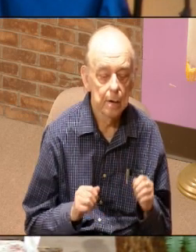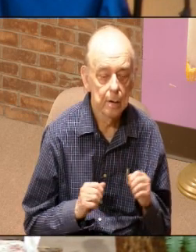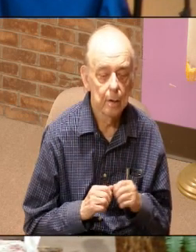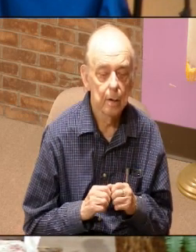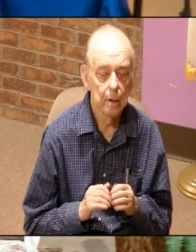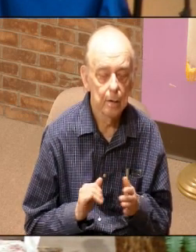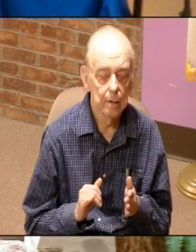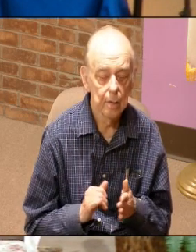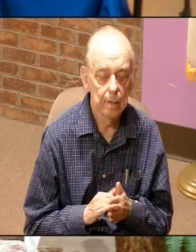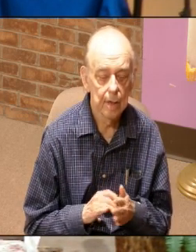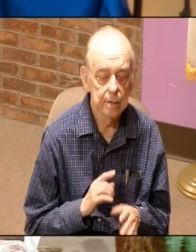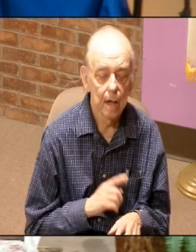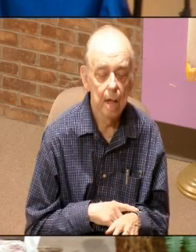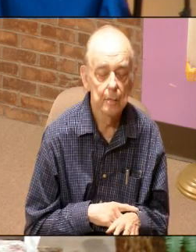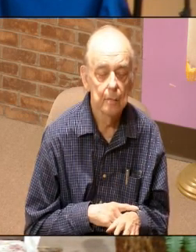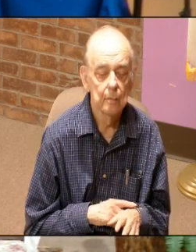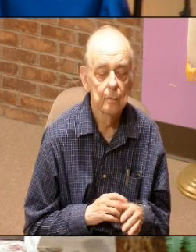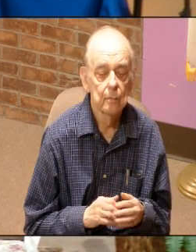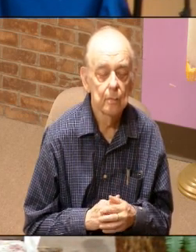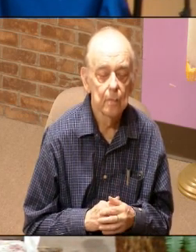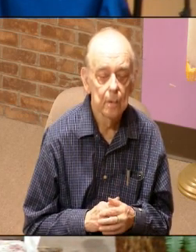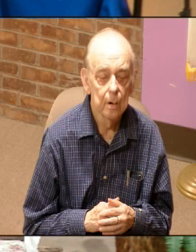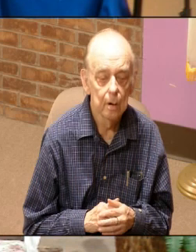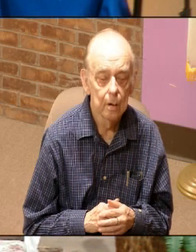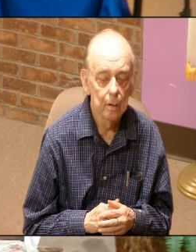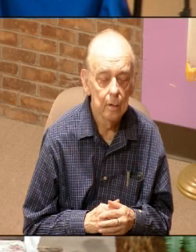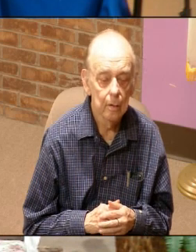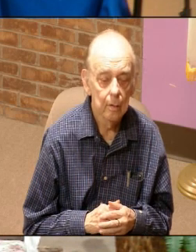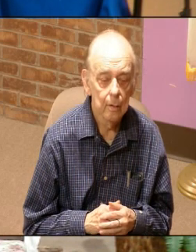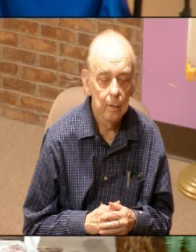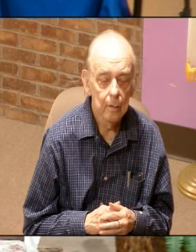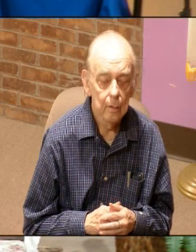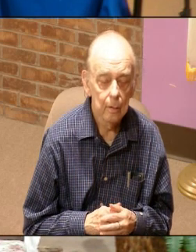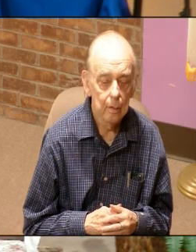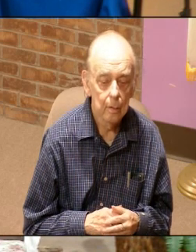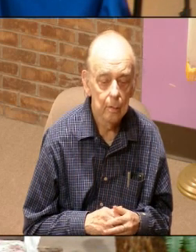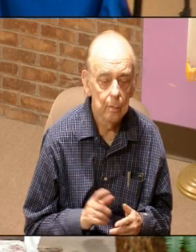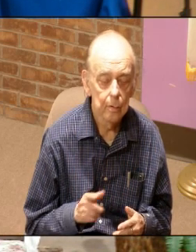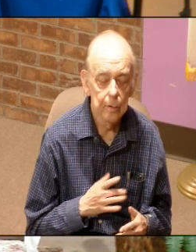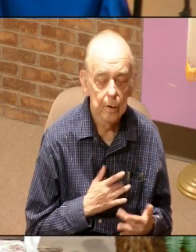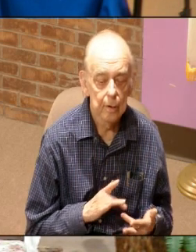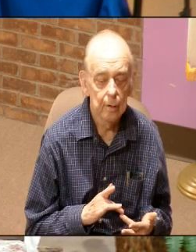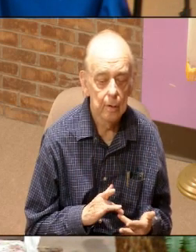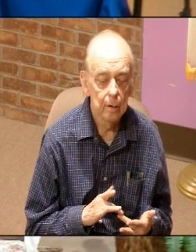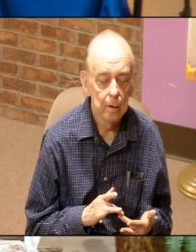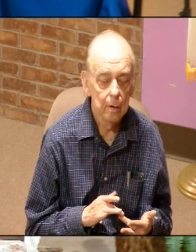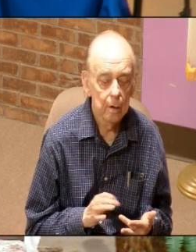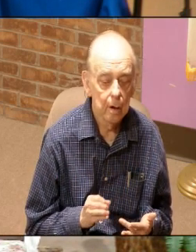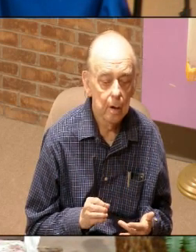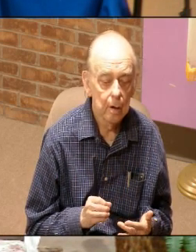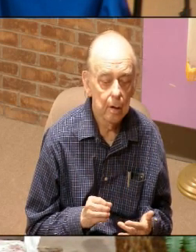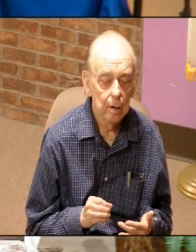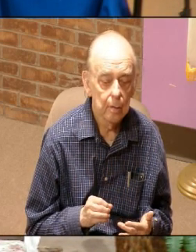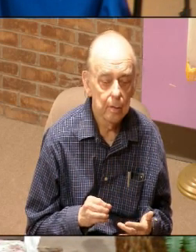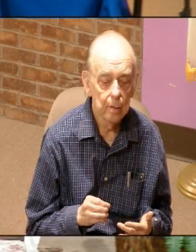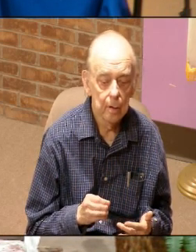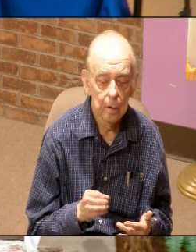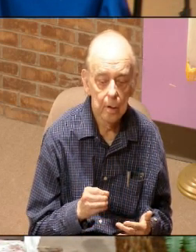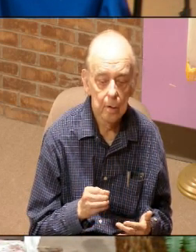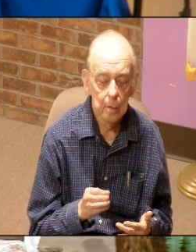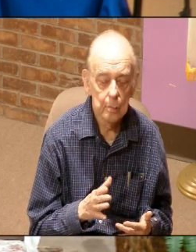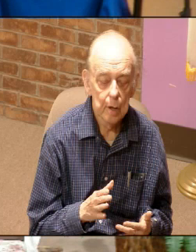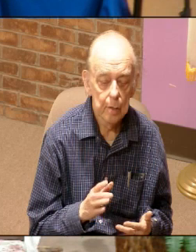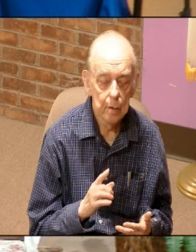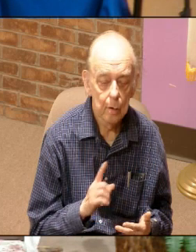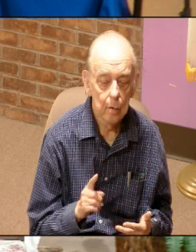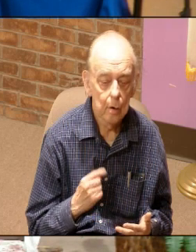that space, where every heart of a mother and every heart of all of us is broken,